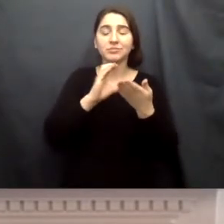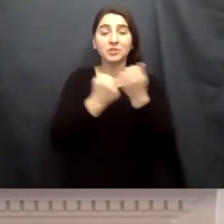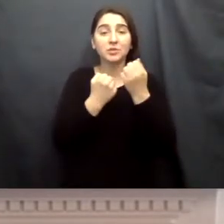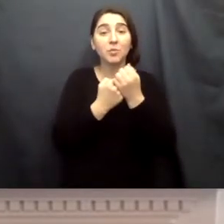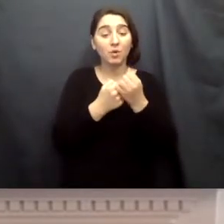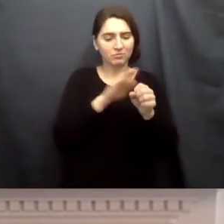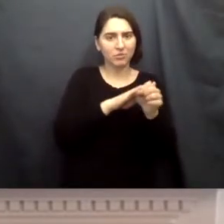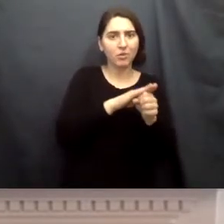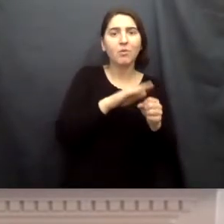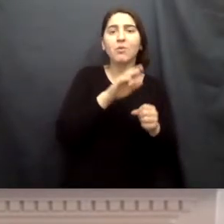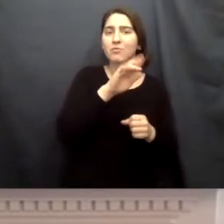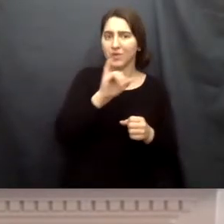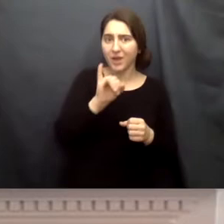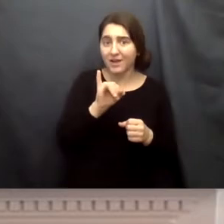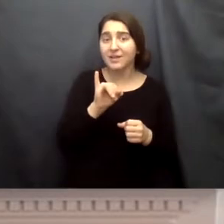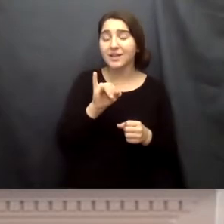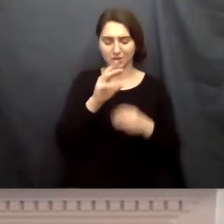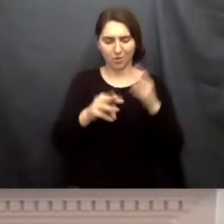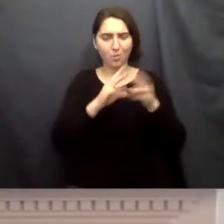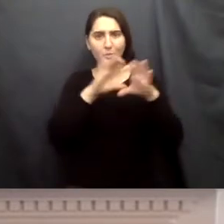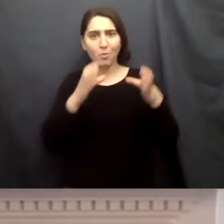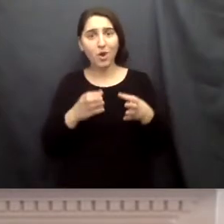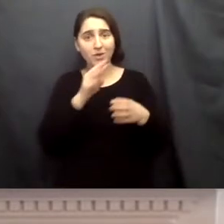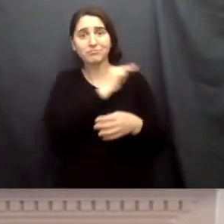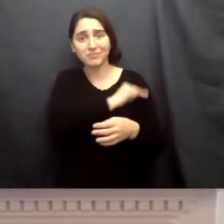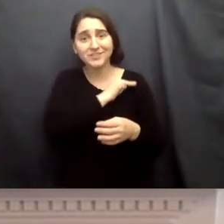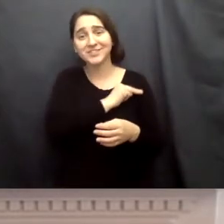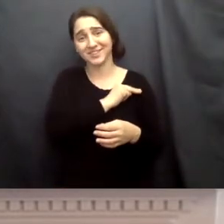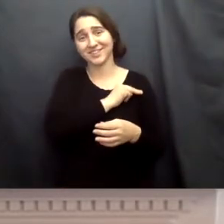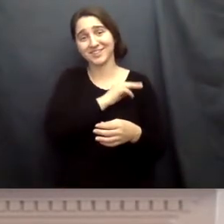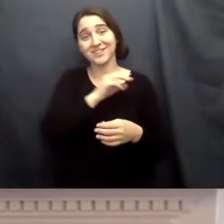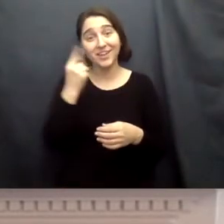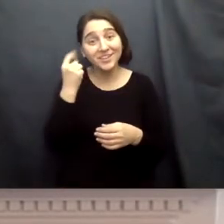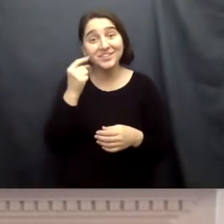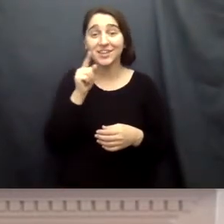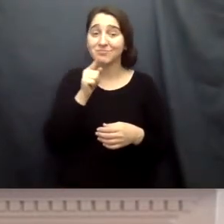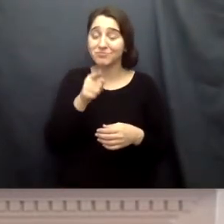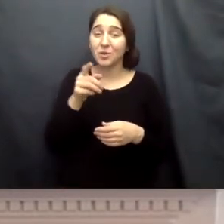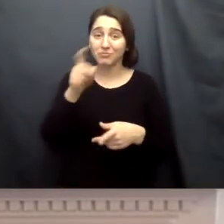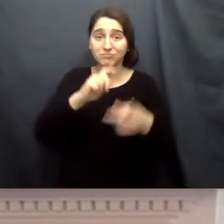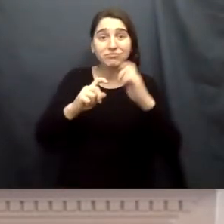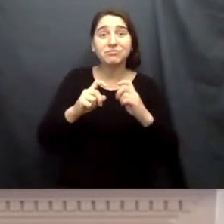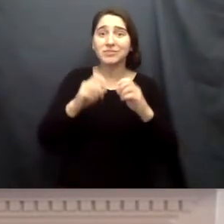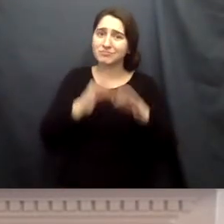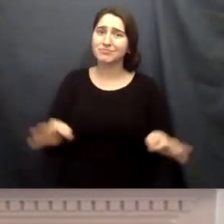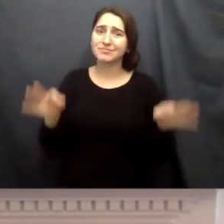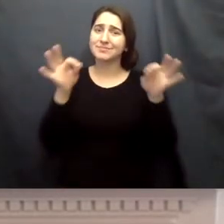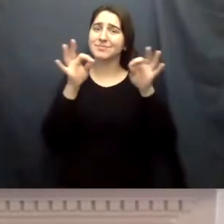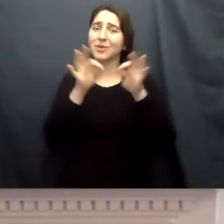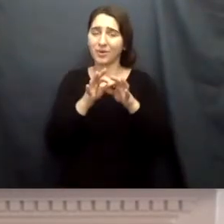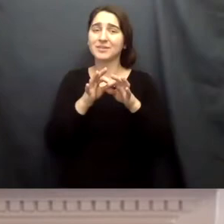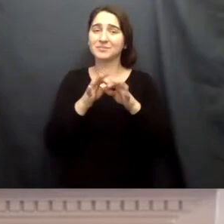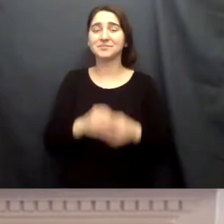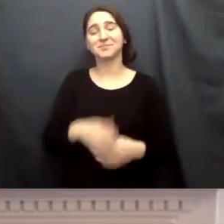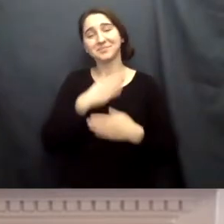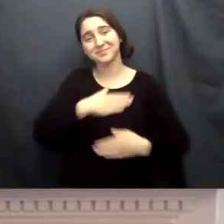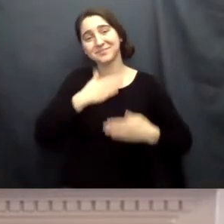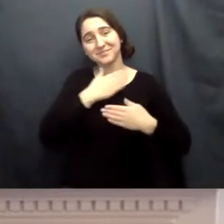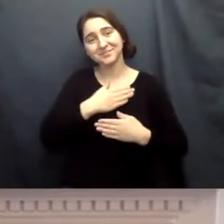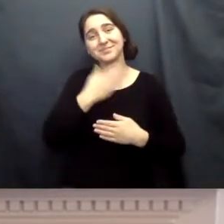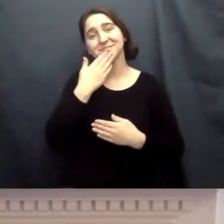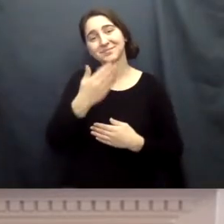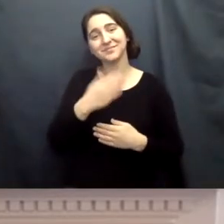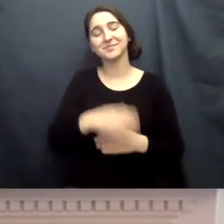ministries together with our partners. Know that what you do makes a difference. Much appreciation. If you would like